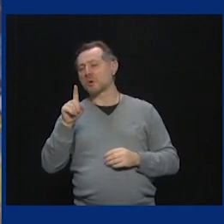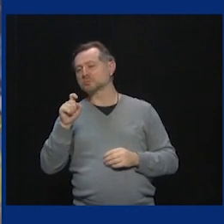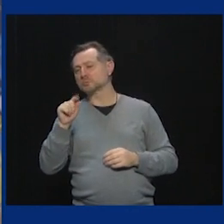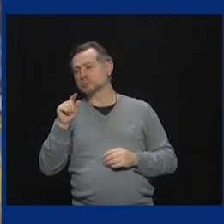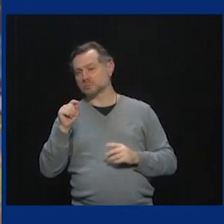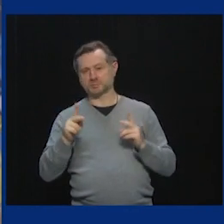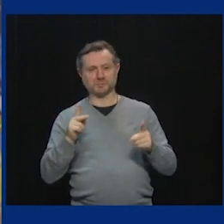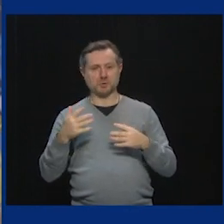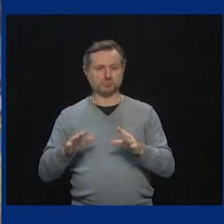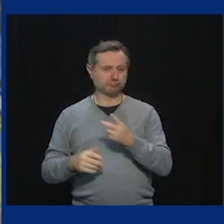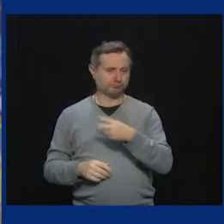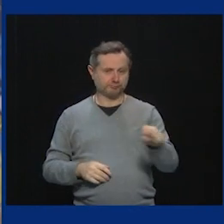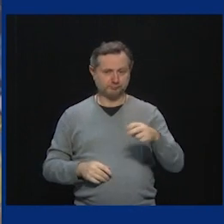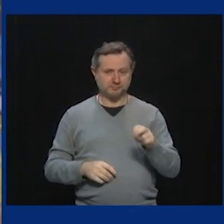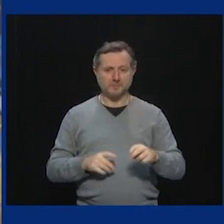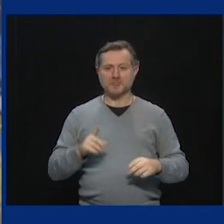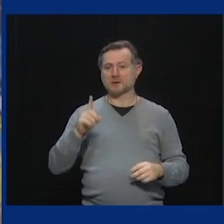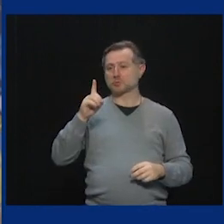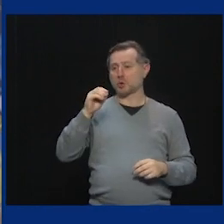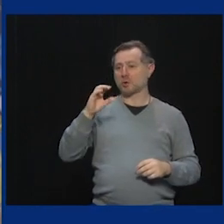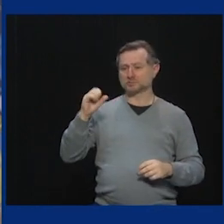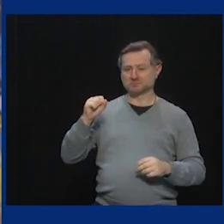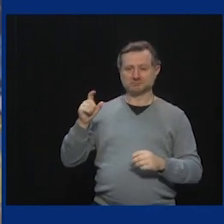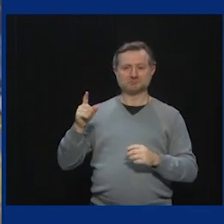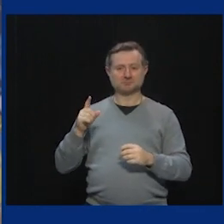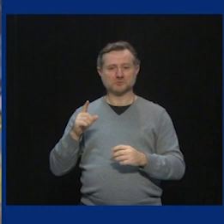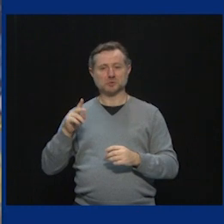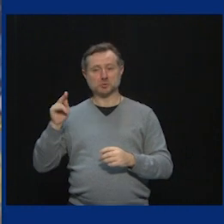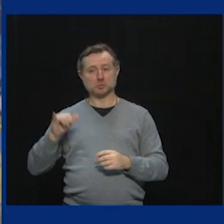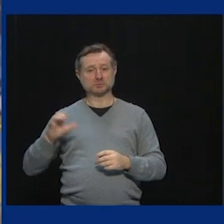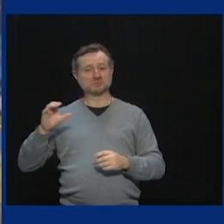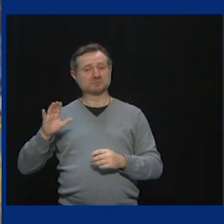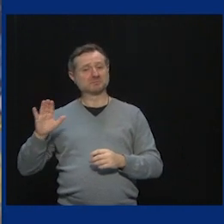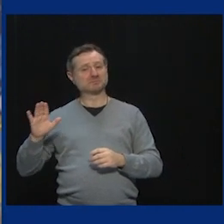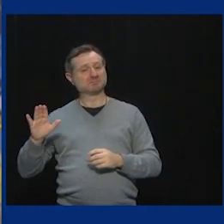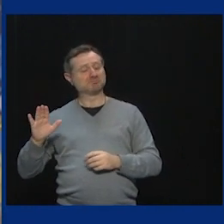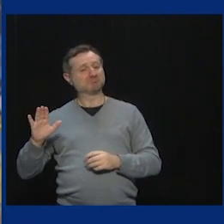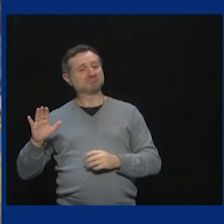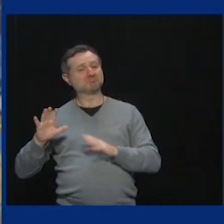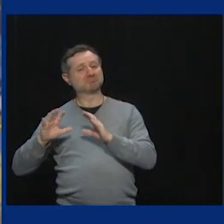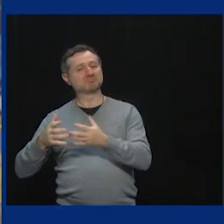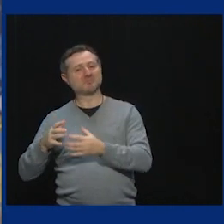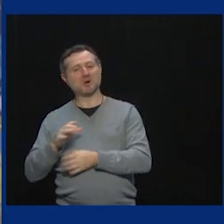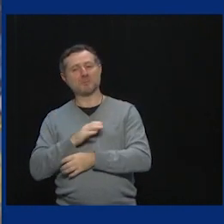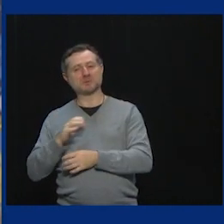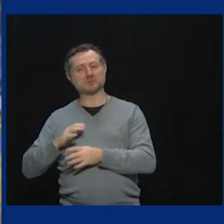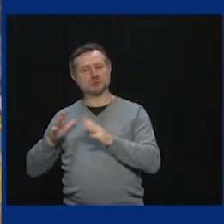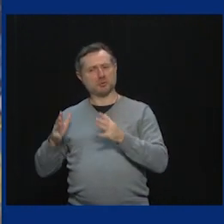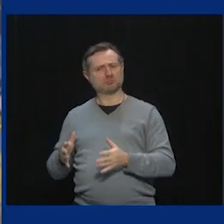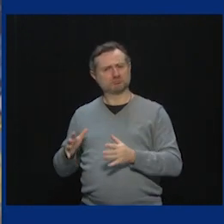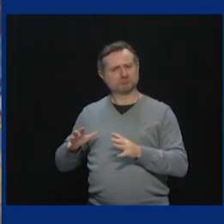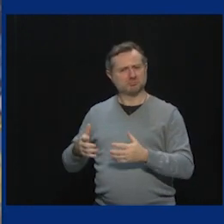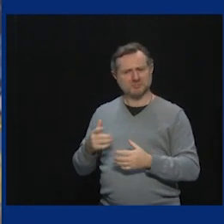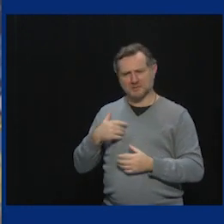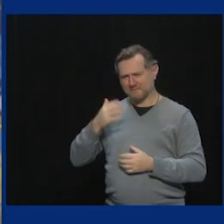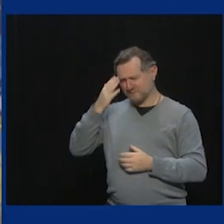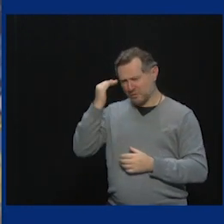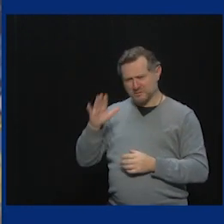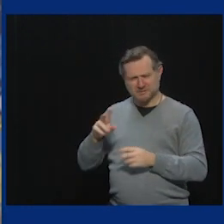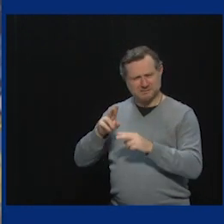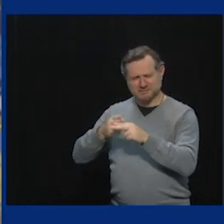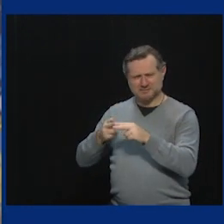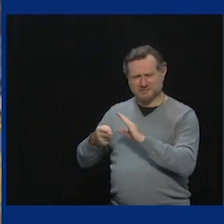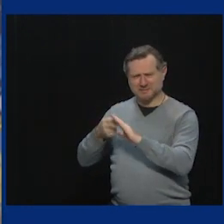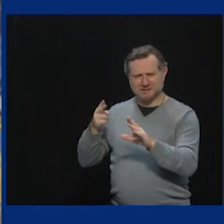custody, New York State. The New York City Corrections Commissioner, I'm not sure if it's called Commissioner or whatever it is, he worked closely with